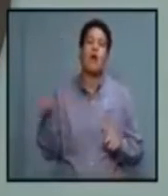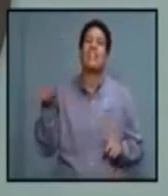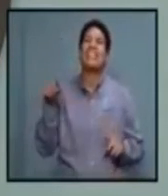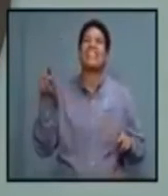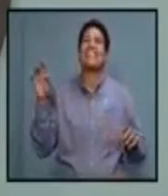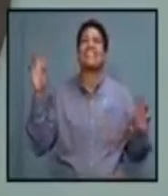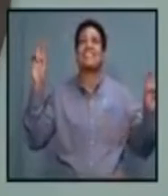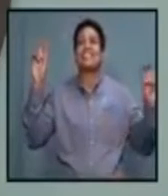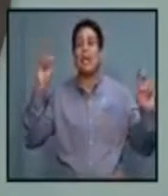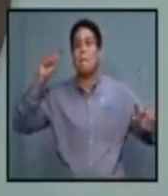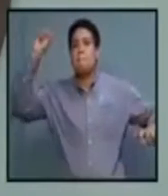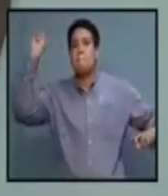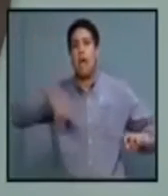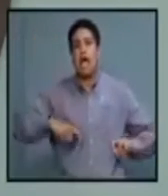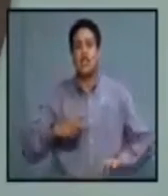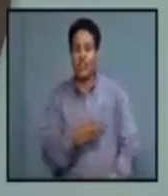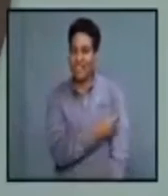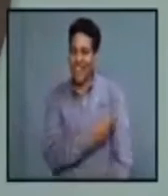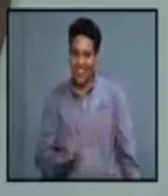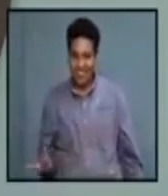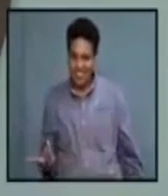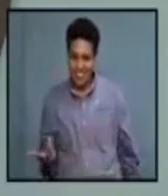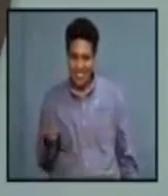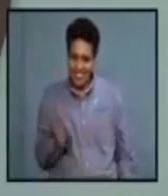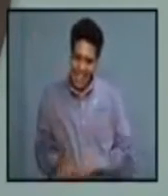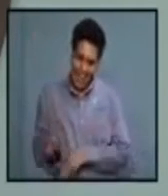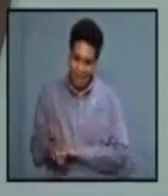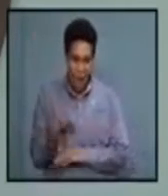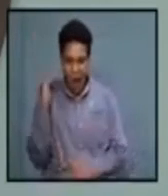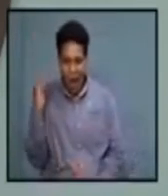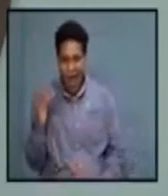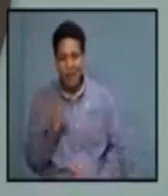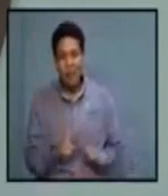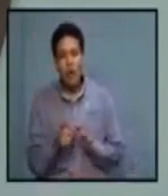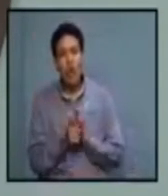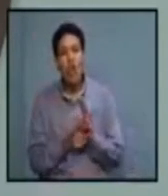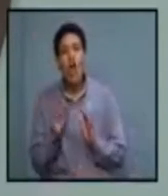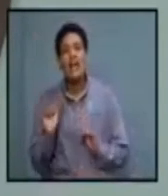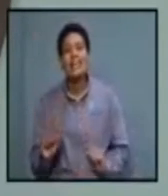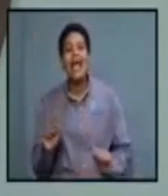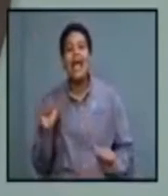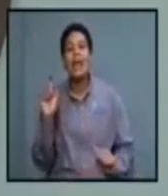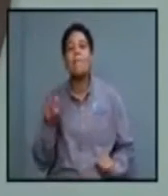of mandatory. Of course, the law can mandate.